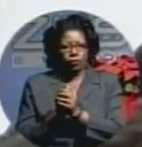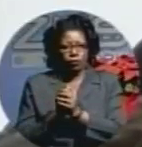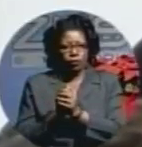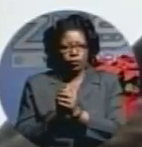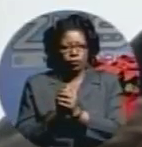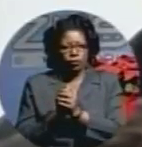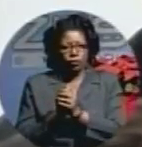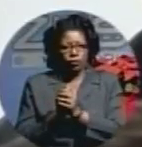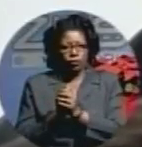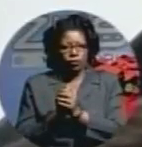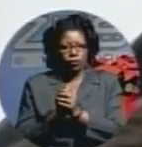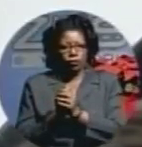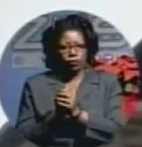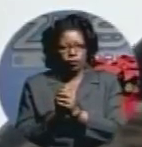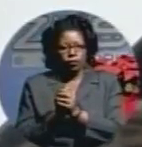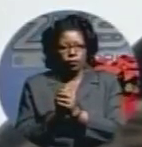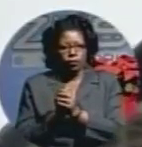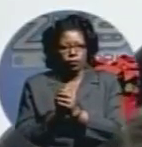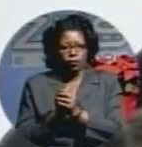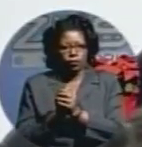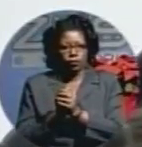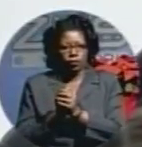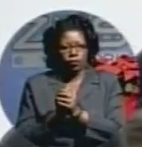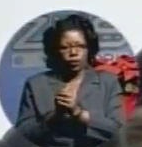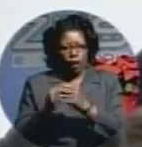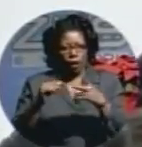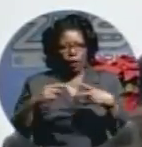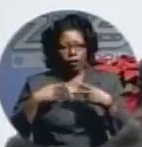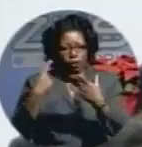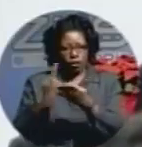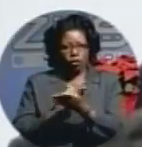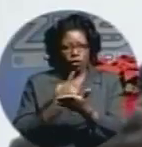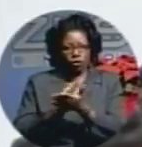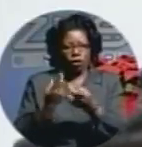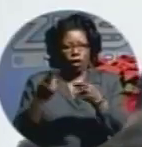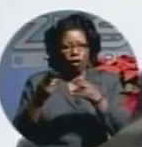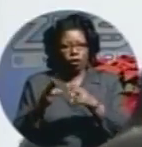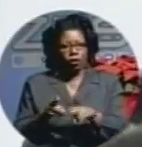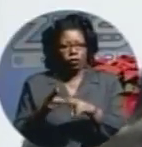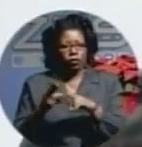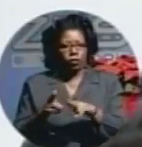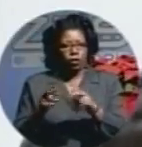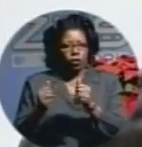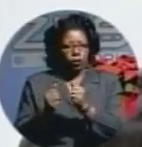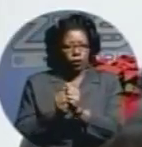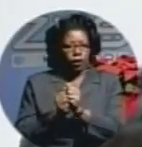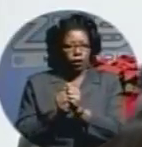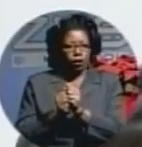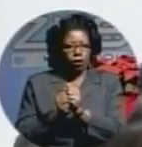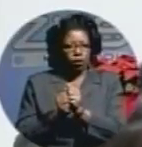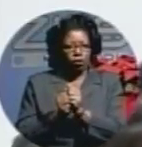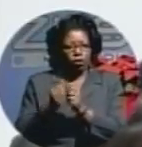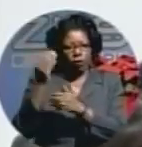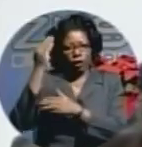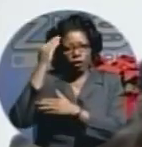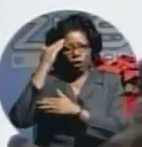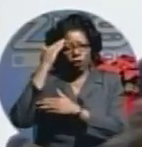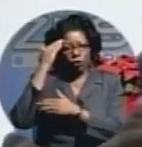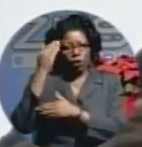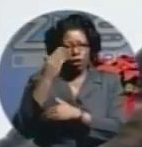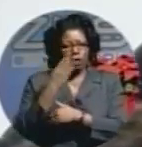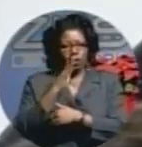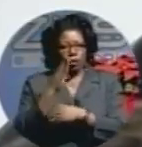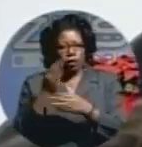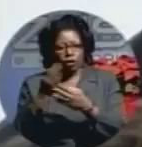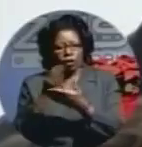have or cause discussions to take place with those who I know to be the proponents. I